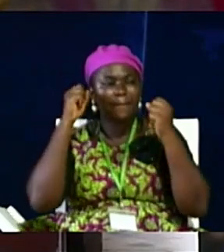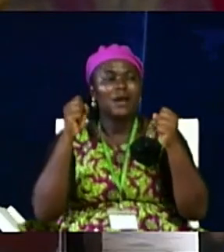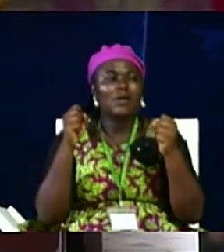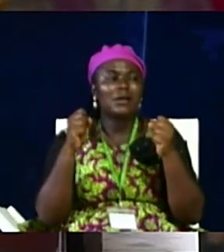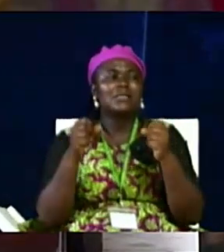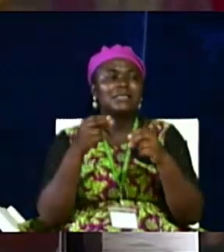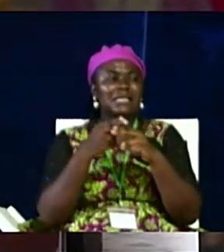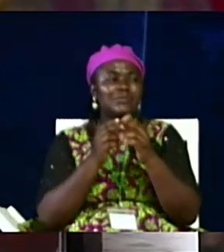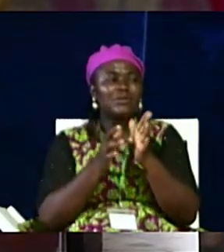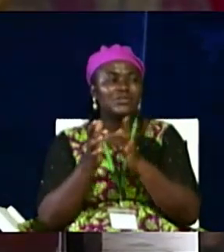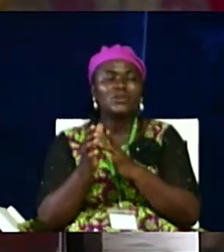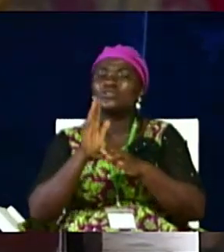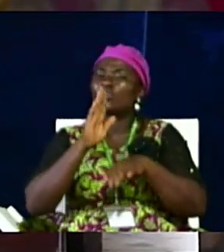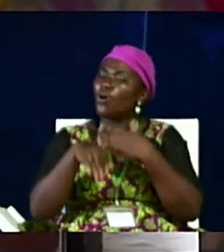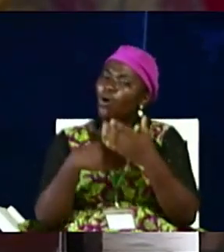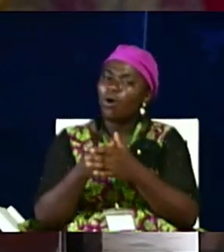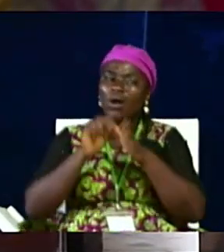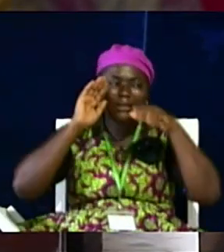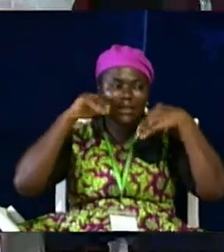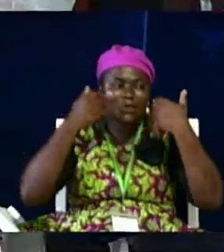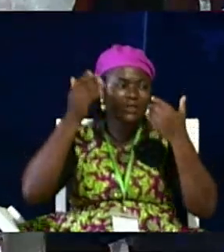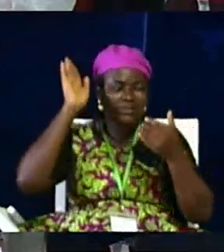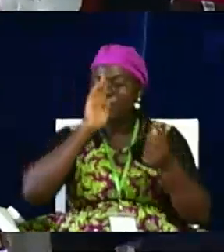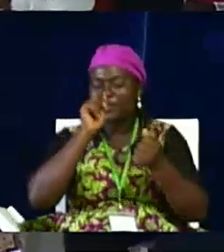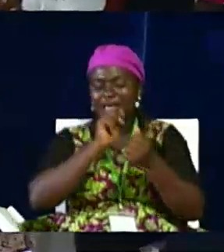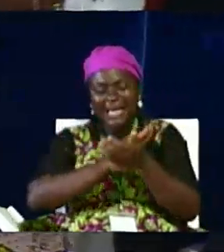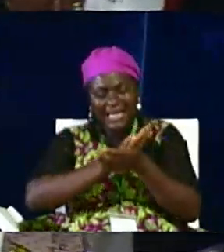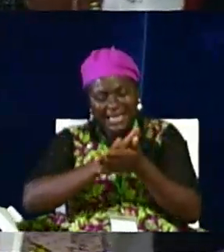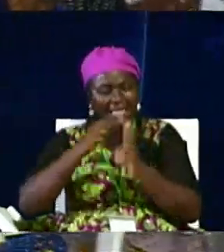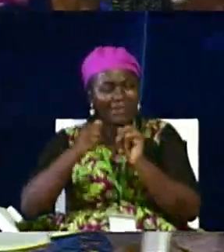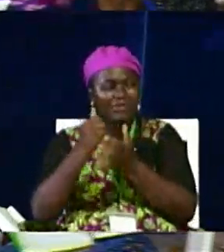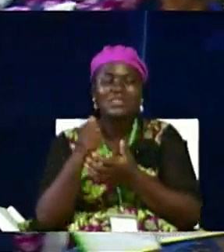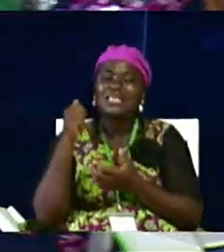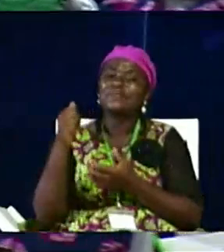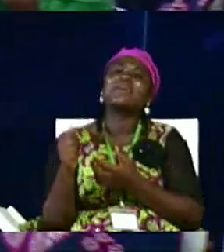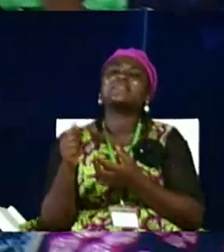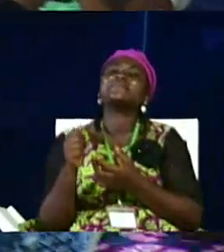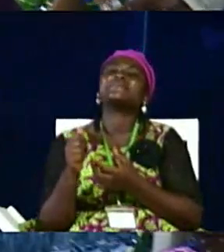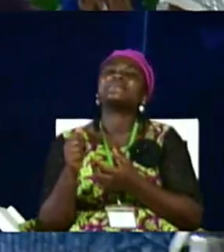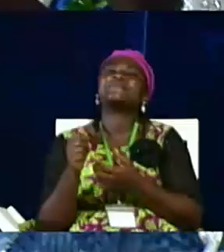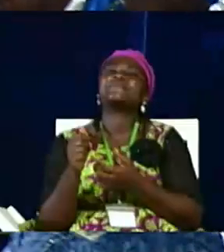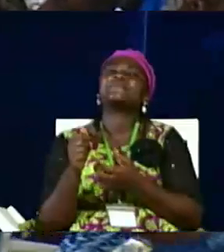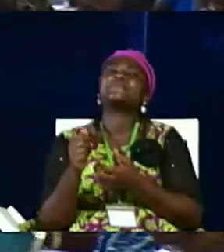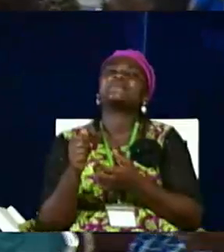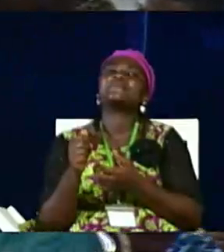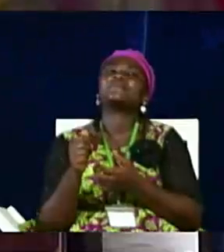all such reproaches shall be cleared off in the name of the Lord Jesus.